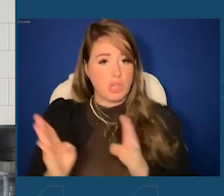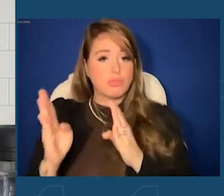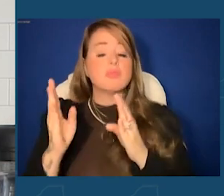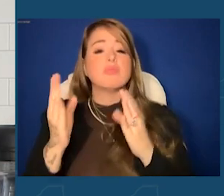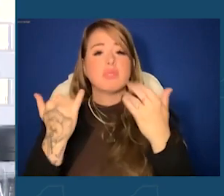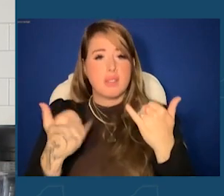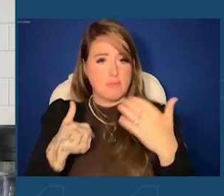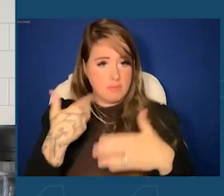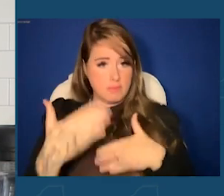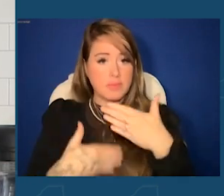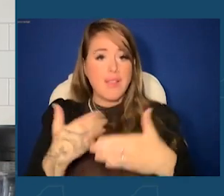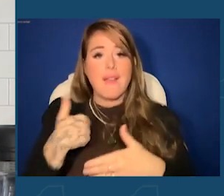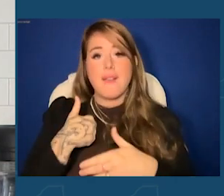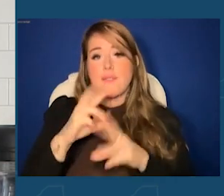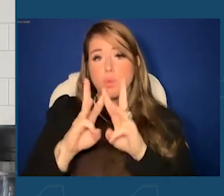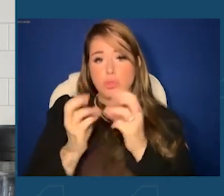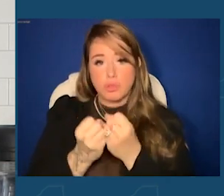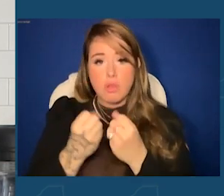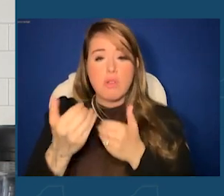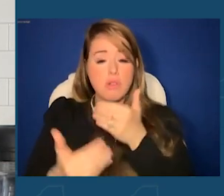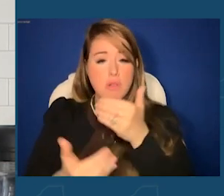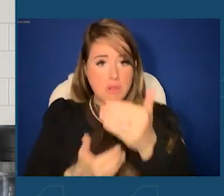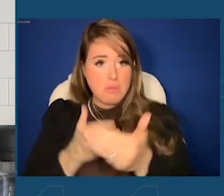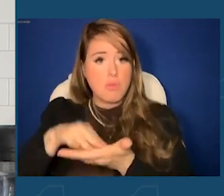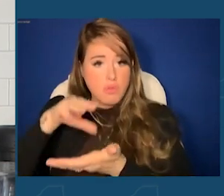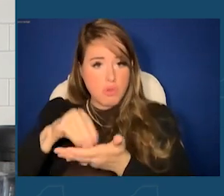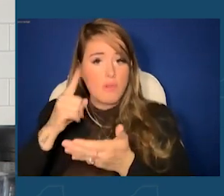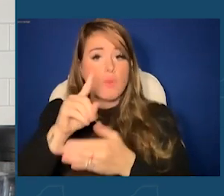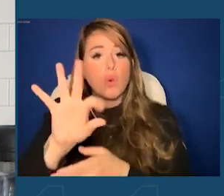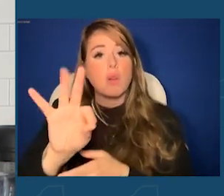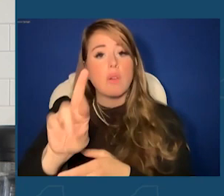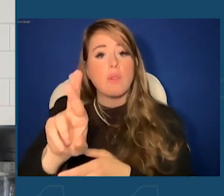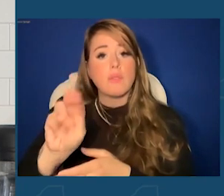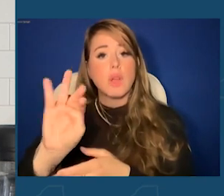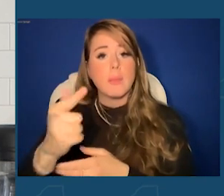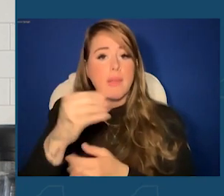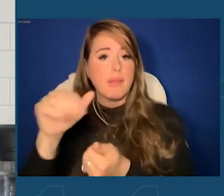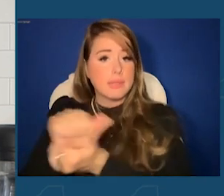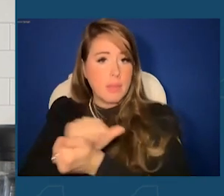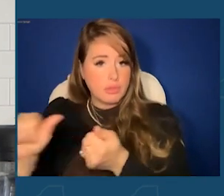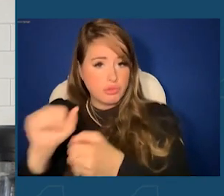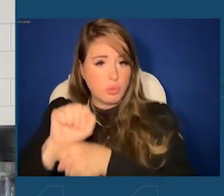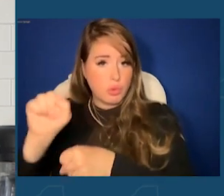el taller de demolición y el framing. I have been